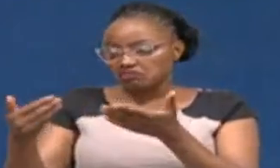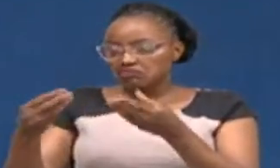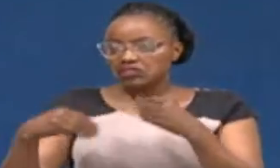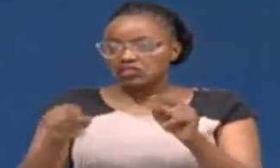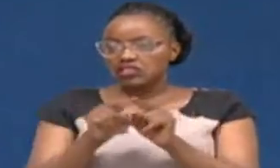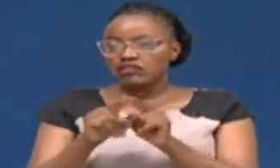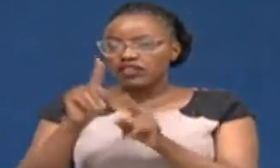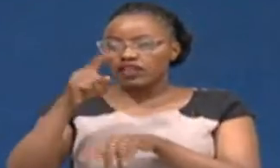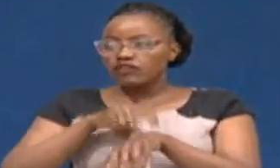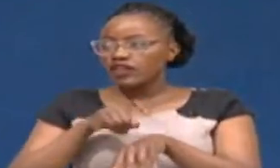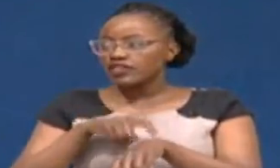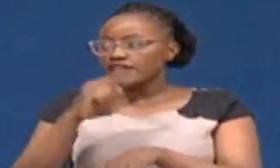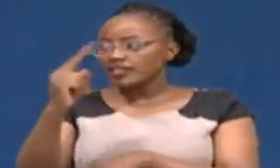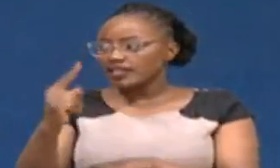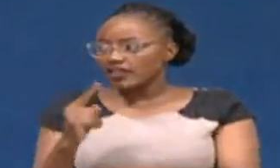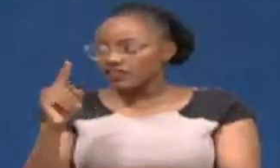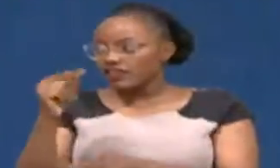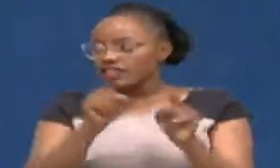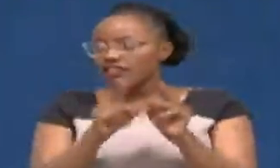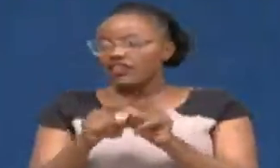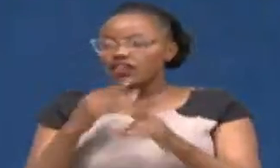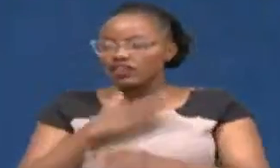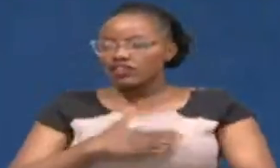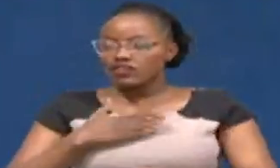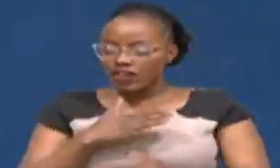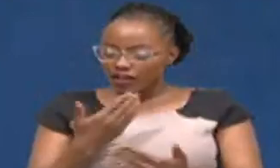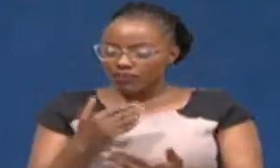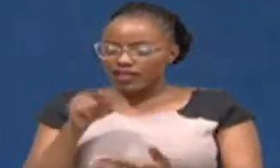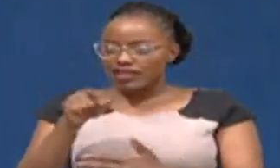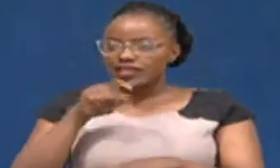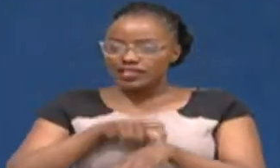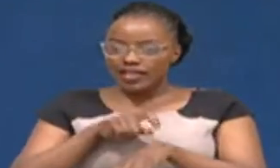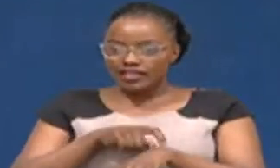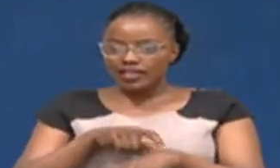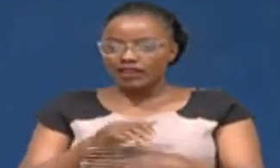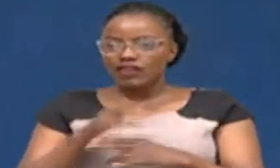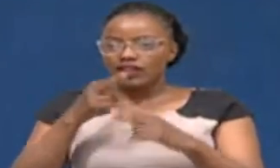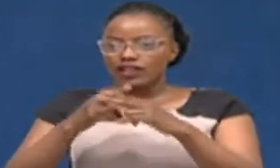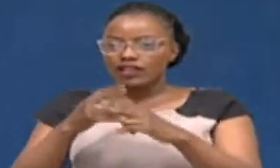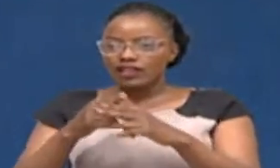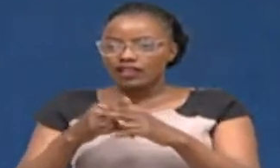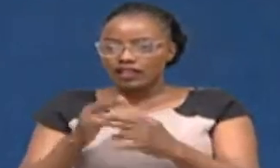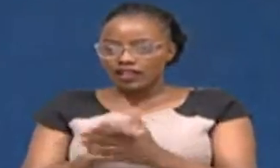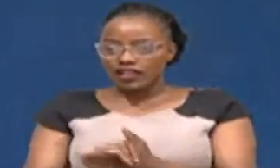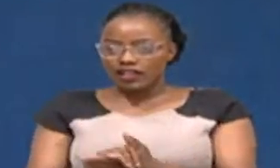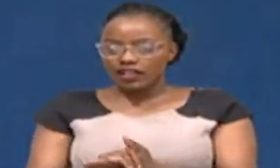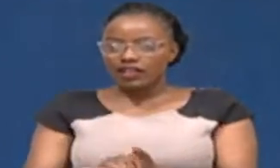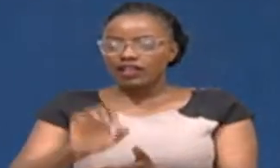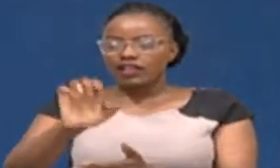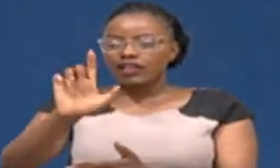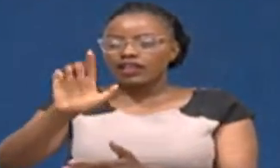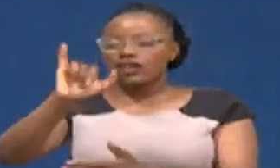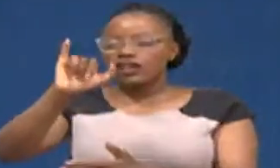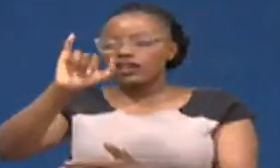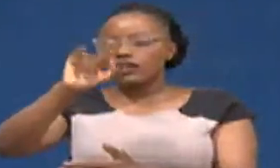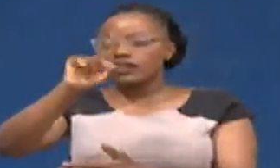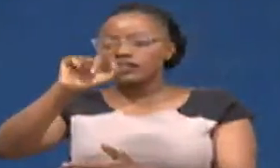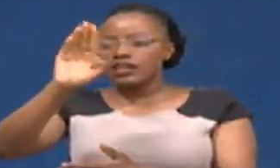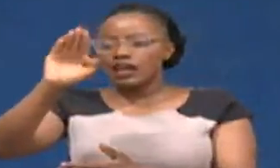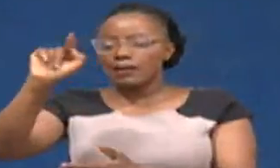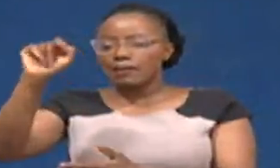my first time on set, so I really appreciate the platform. My name's Evida Elizabeth Atieno,